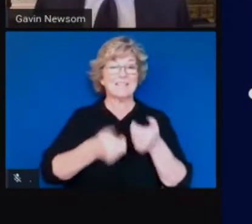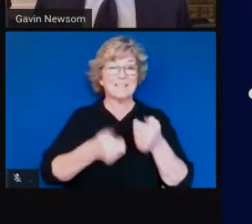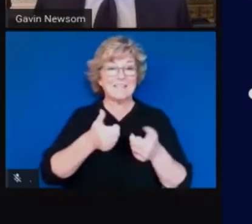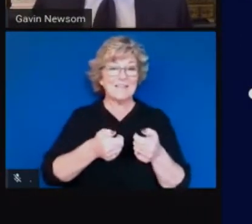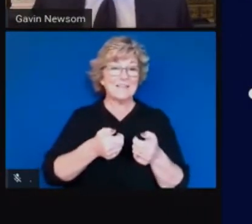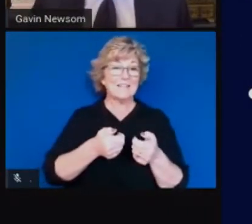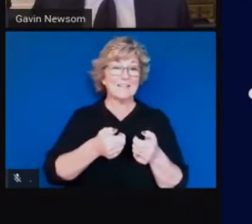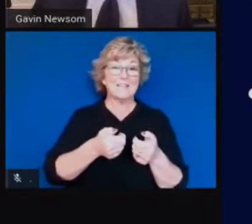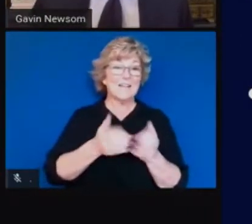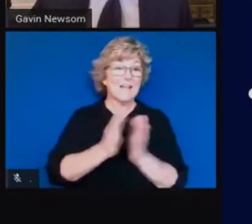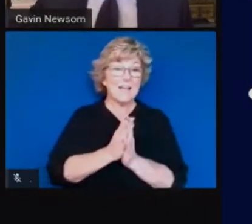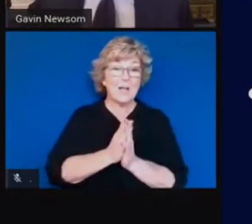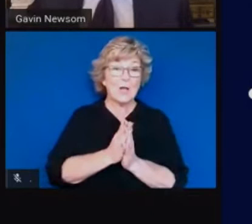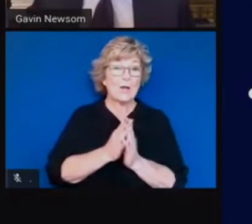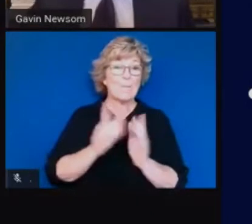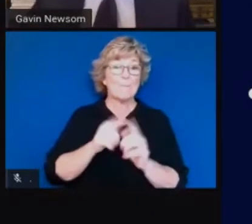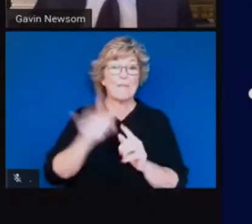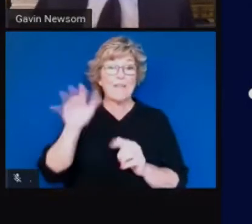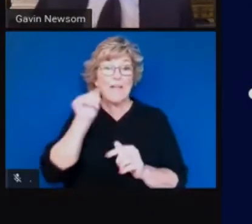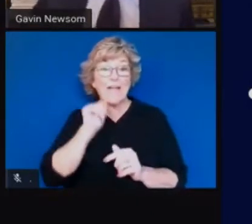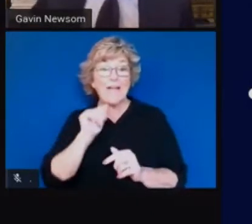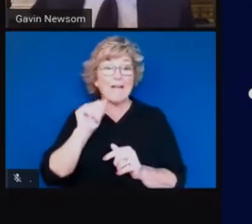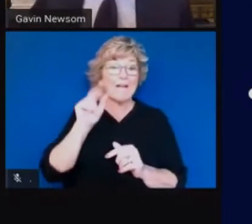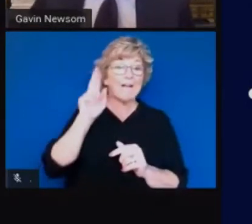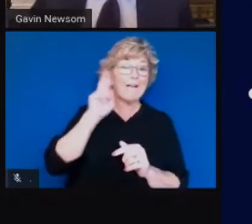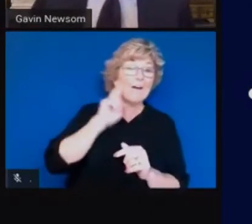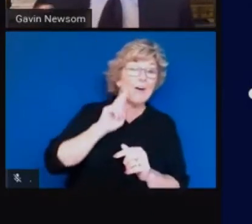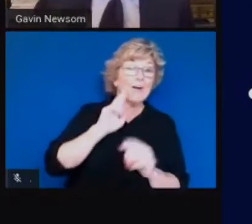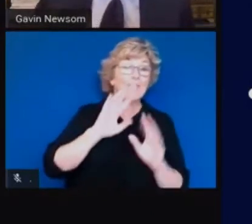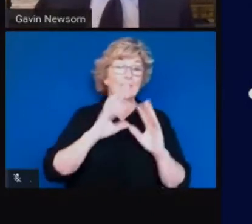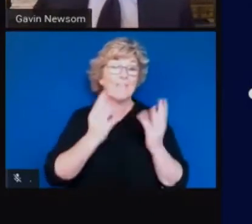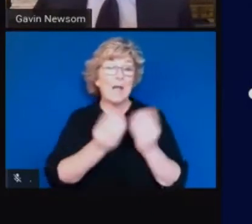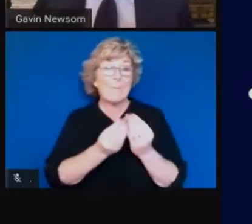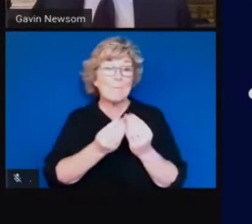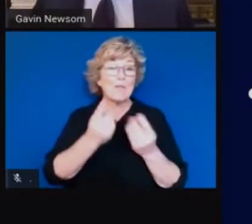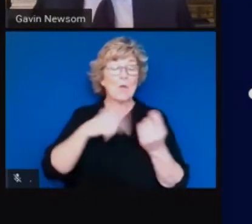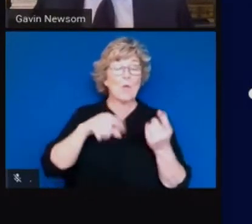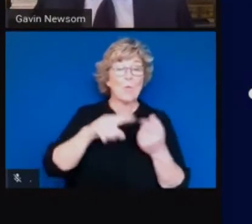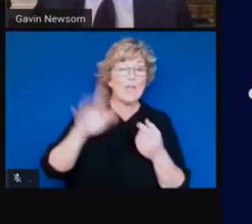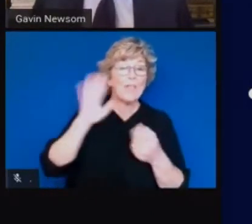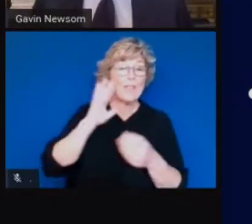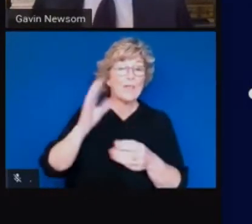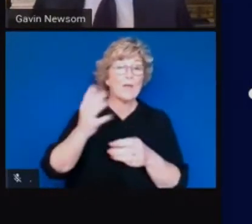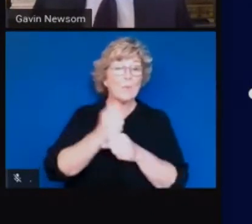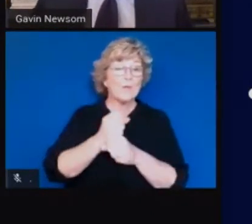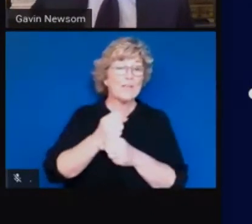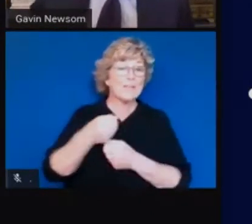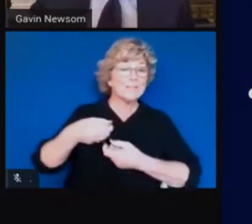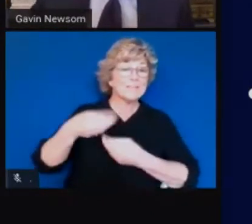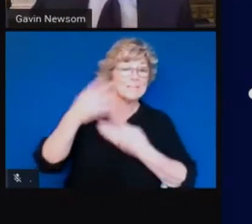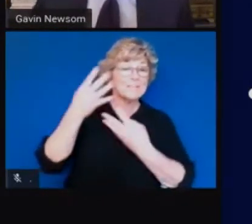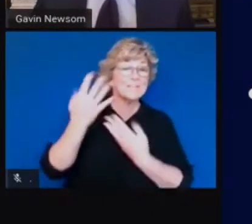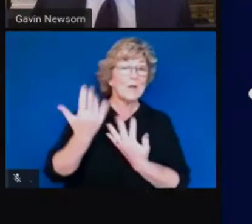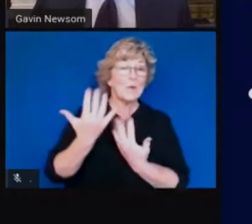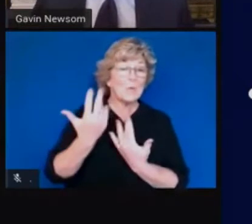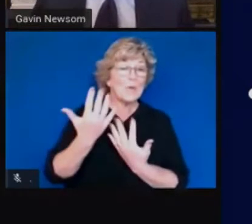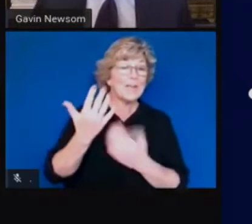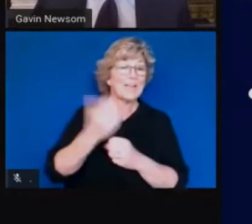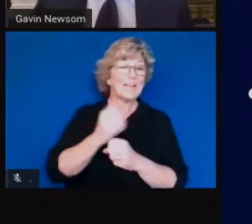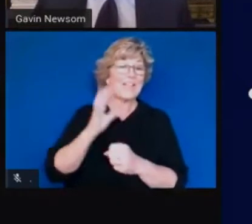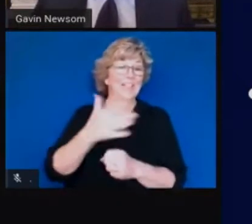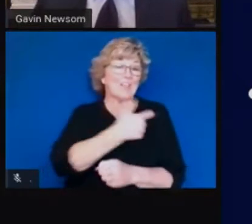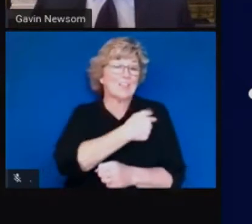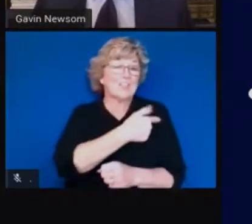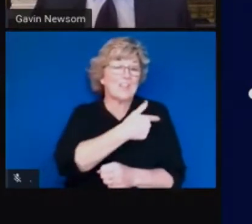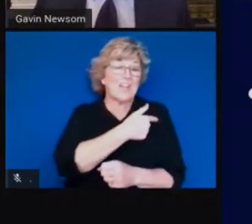asking about their aunt or uncle, about a friend or family member. When are they going to be in the queue? When do they get the